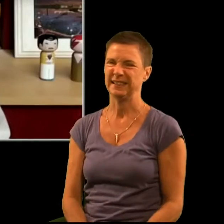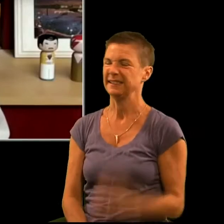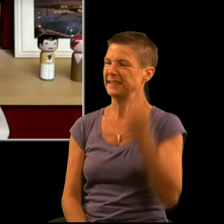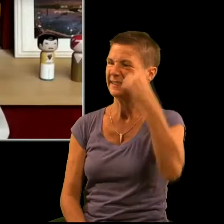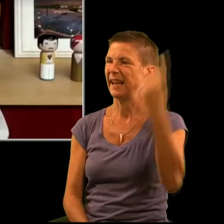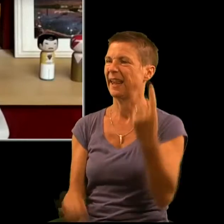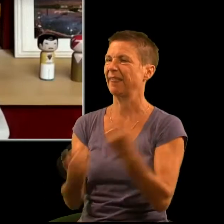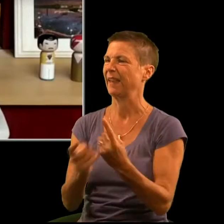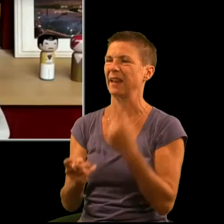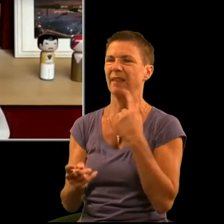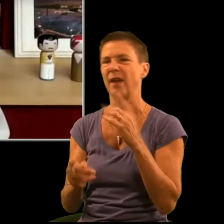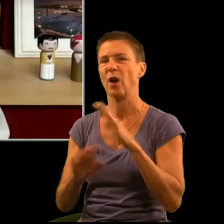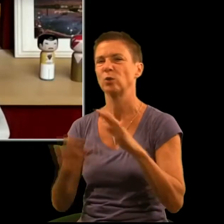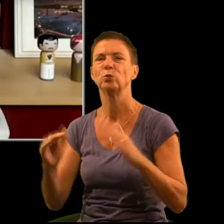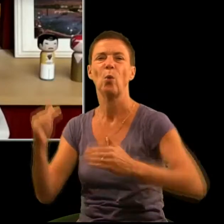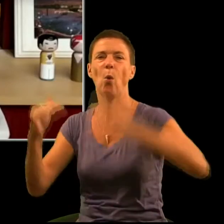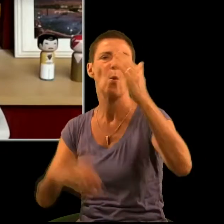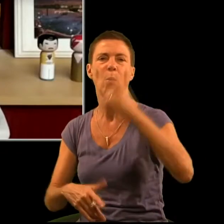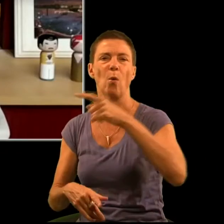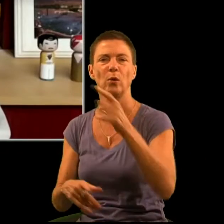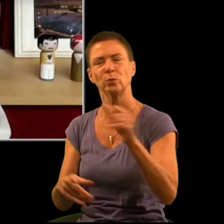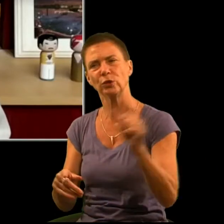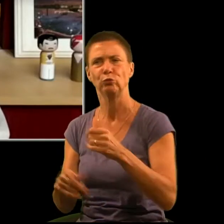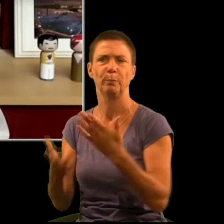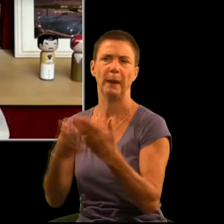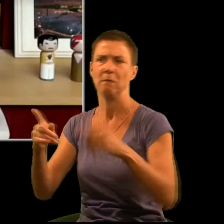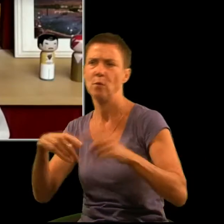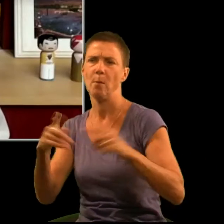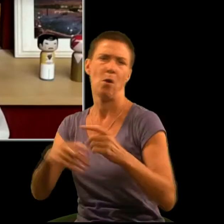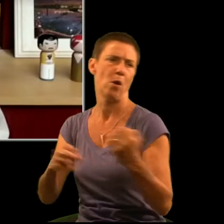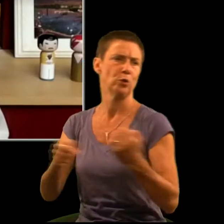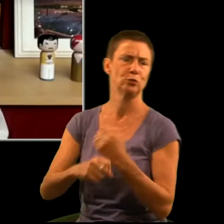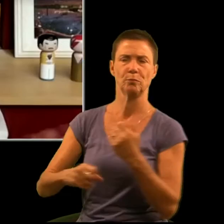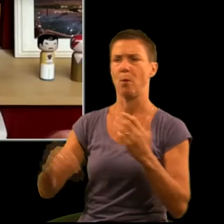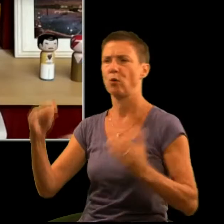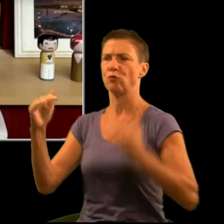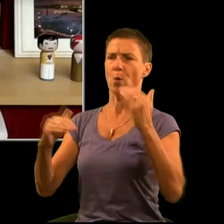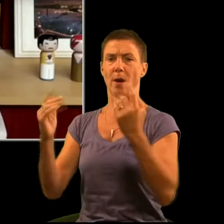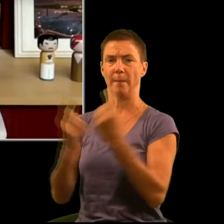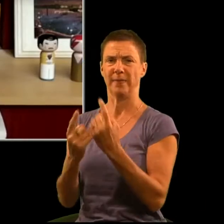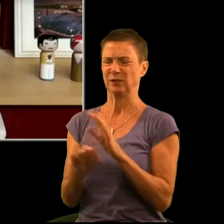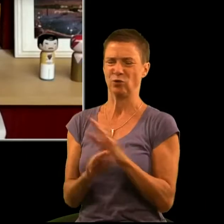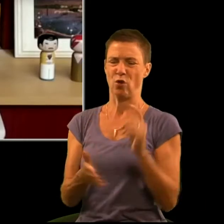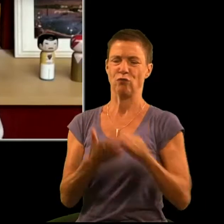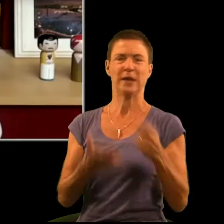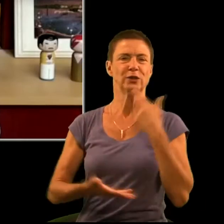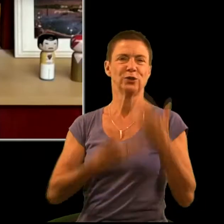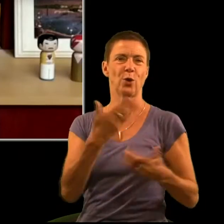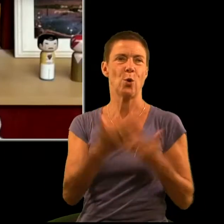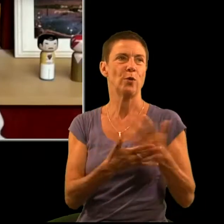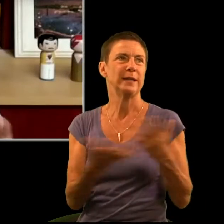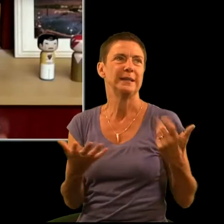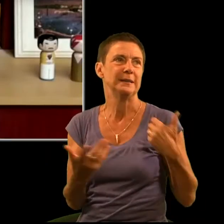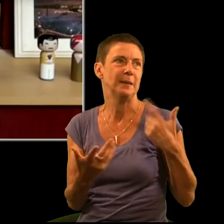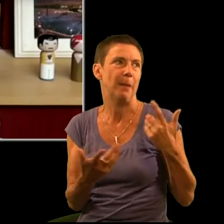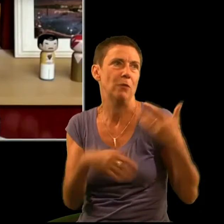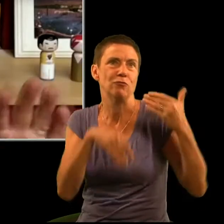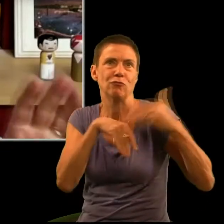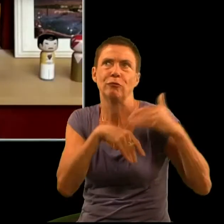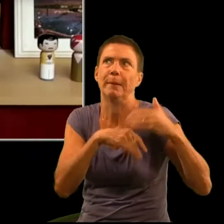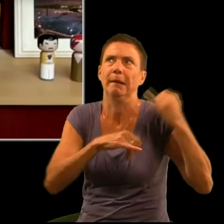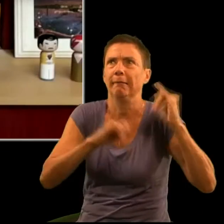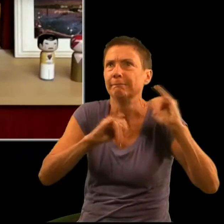now, and we should play football or do whatever, and not write stories about criminal masterminds